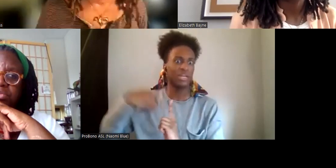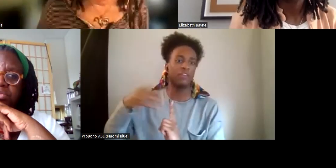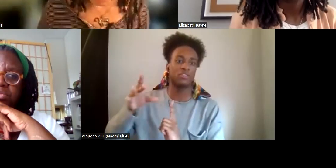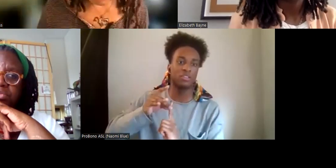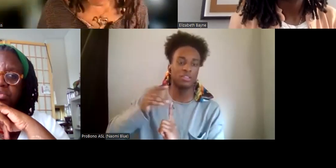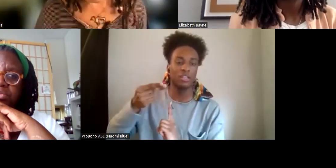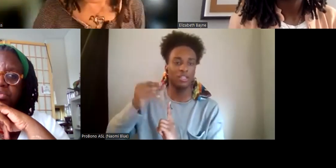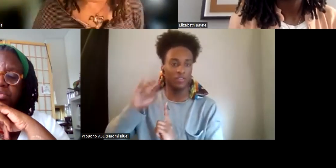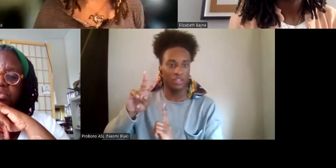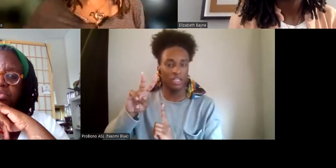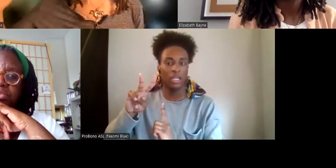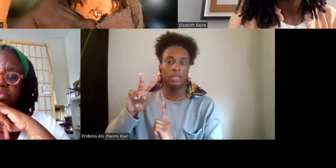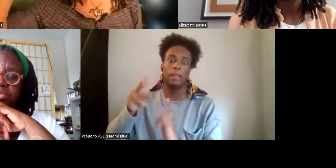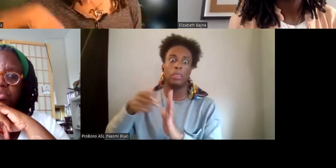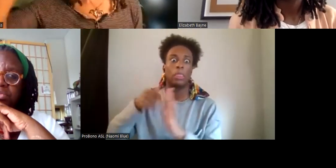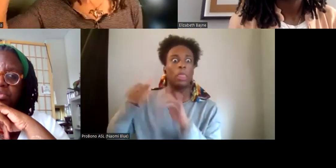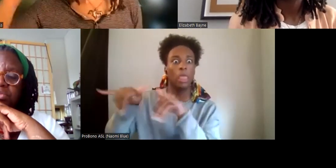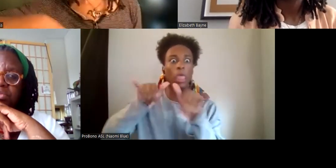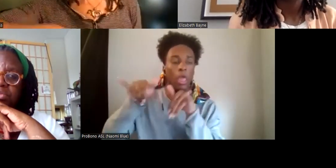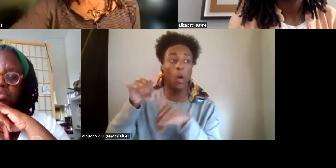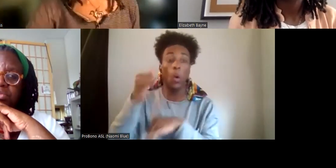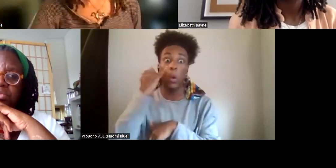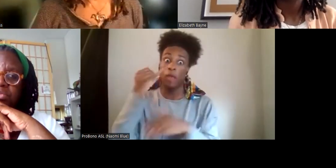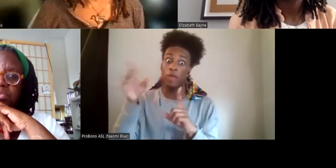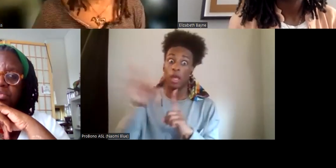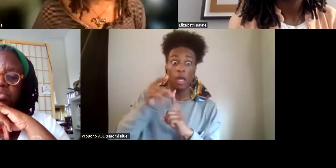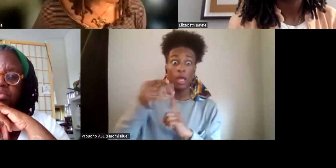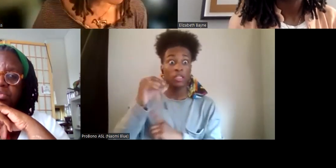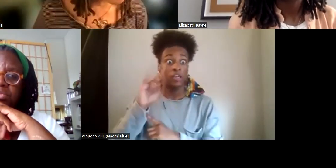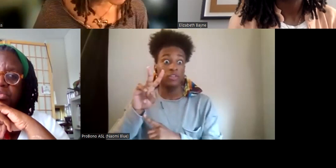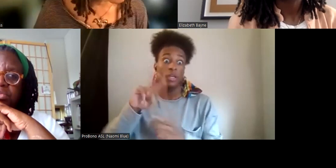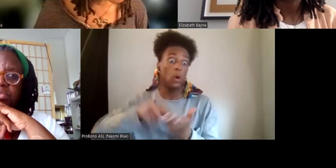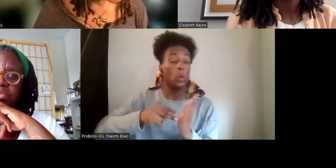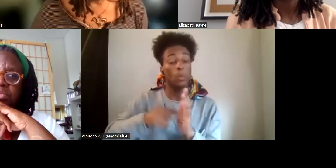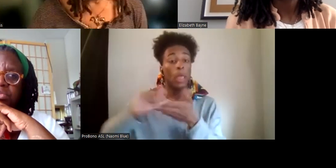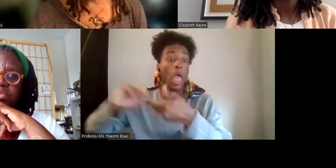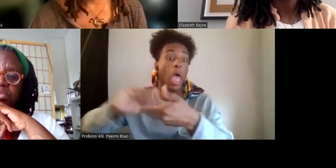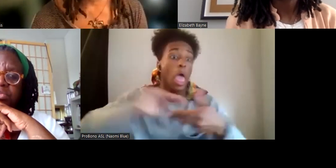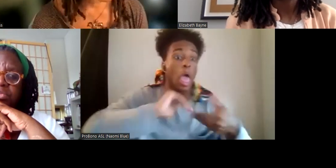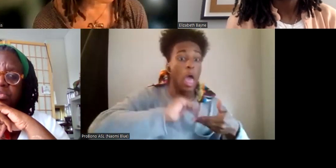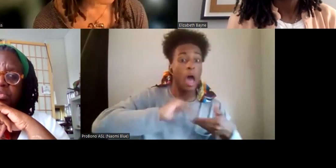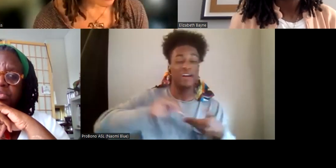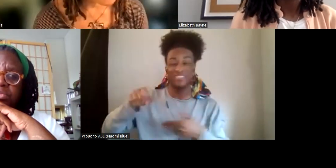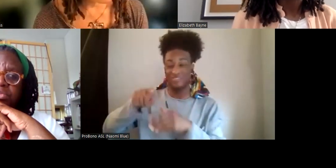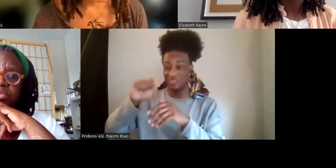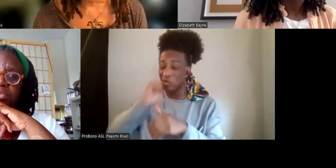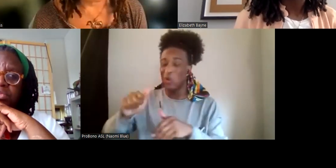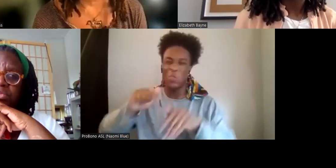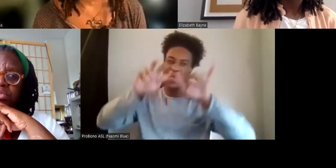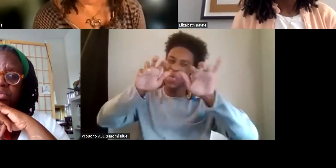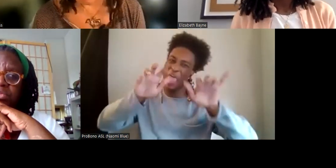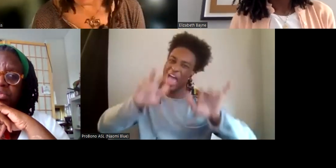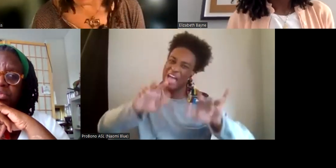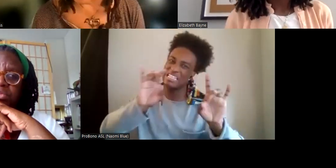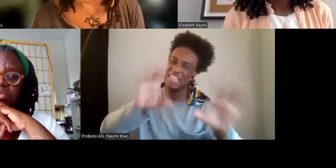got HIV. And so they've been writing these awful things about her on Facebook. And after they saw